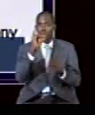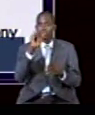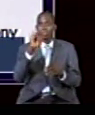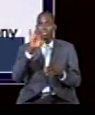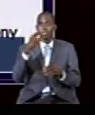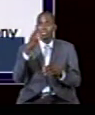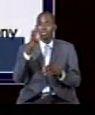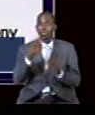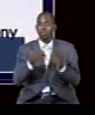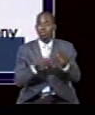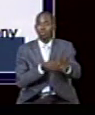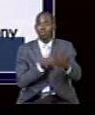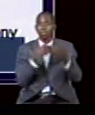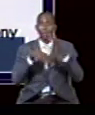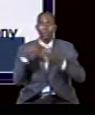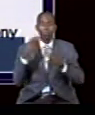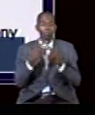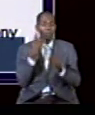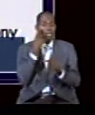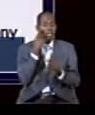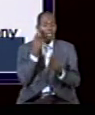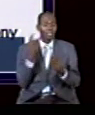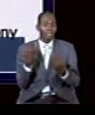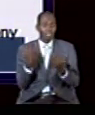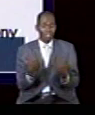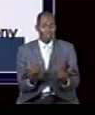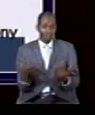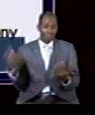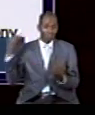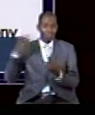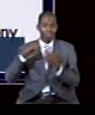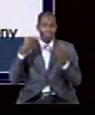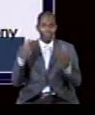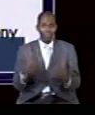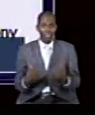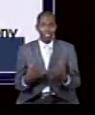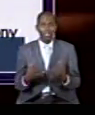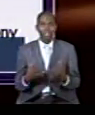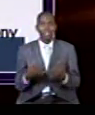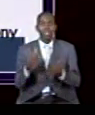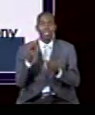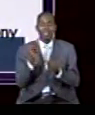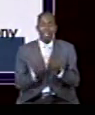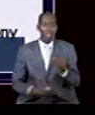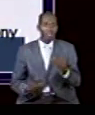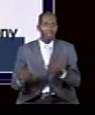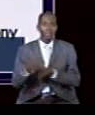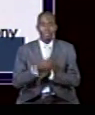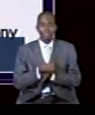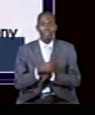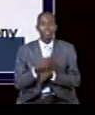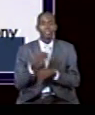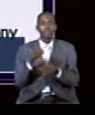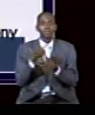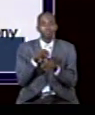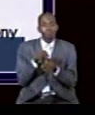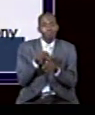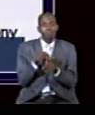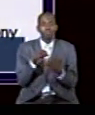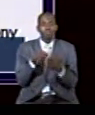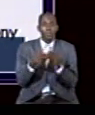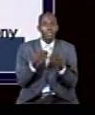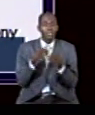then, till now, every pain, itching is gone. The eyes can clearly